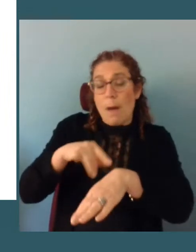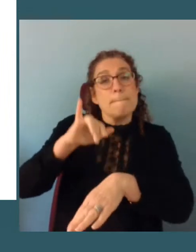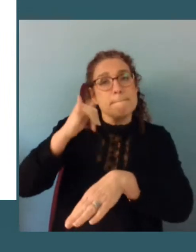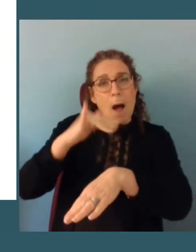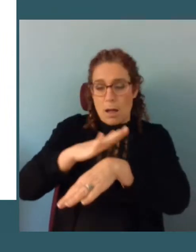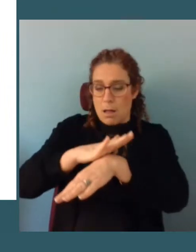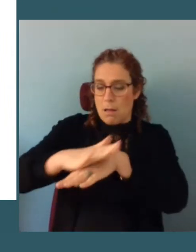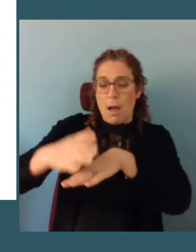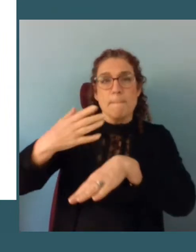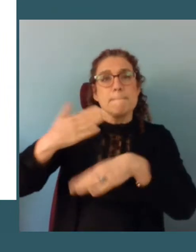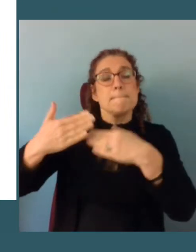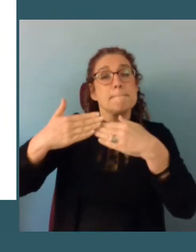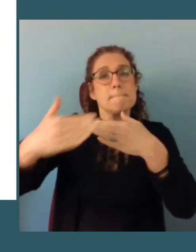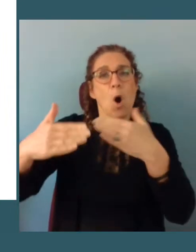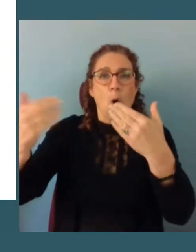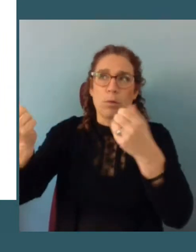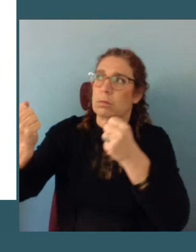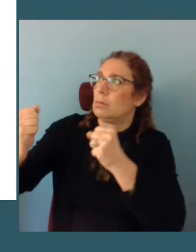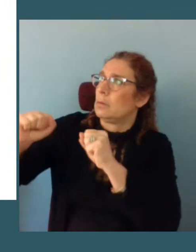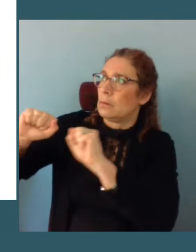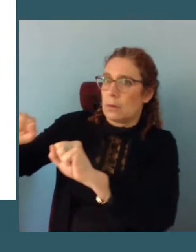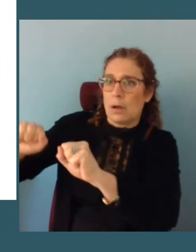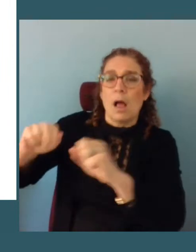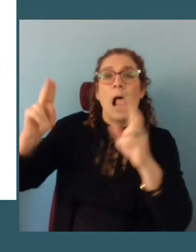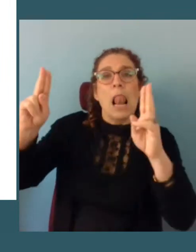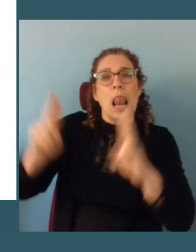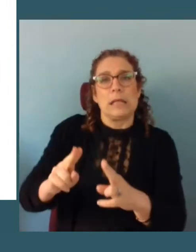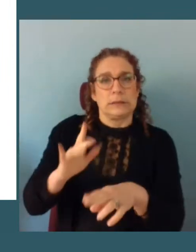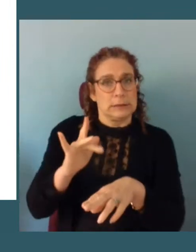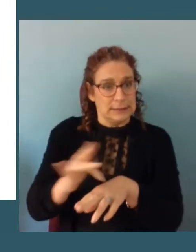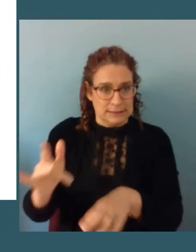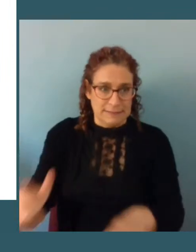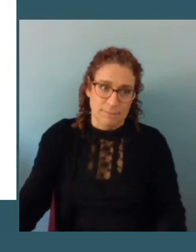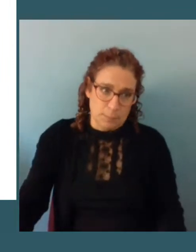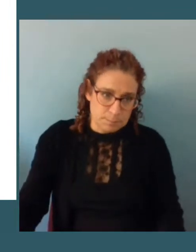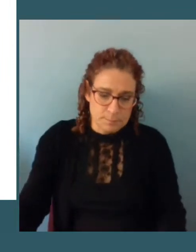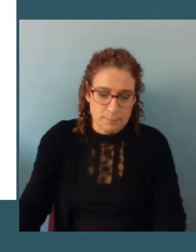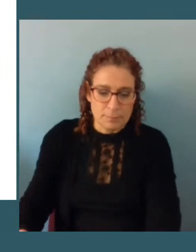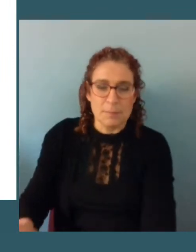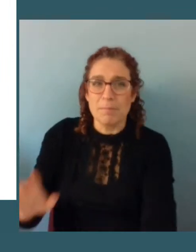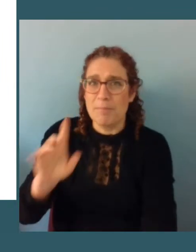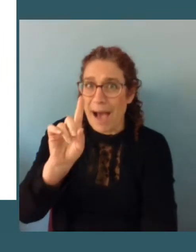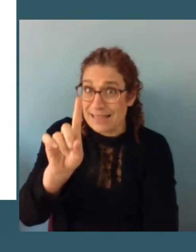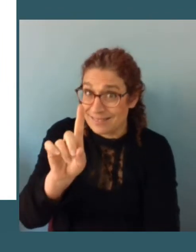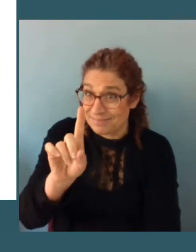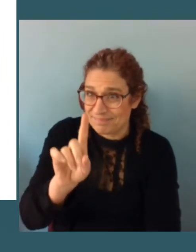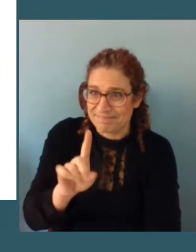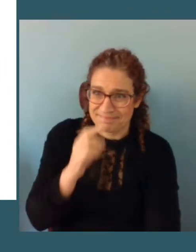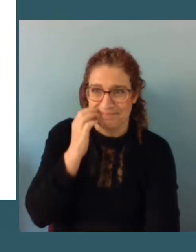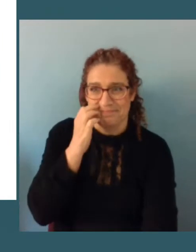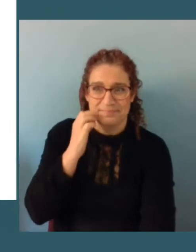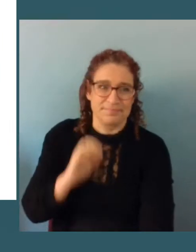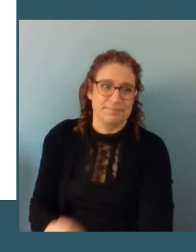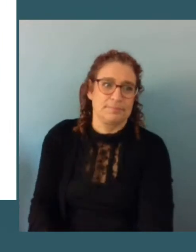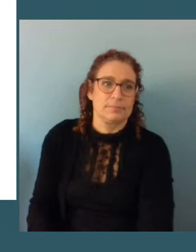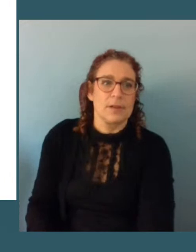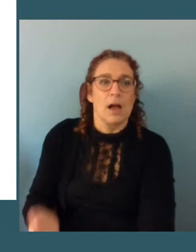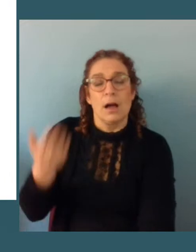an improvement in the sensitization. However, more recently published